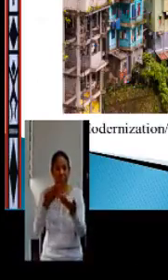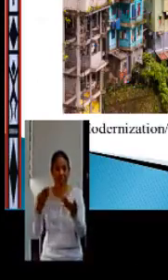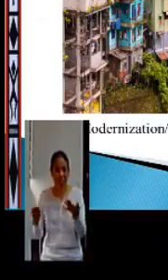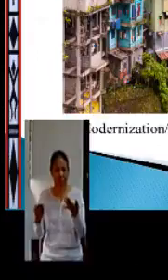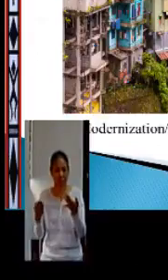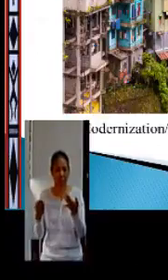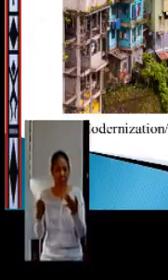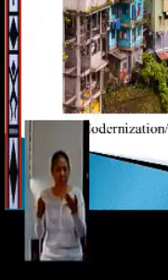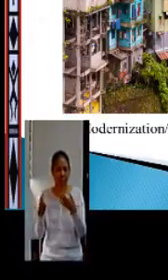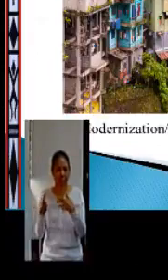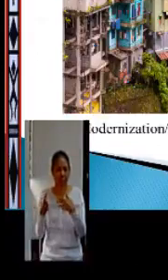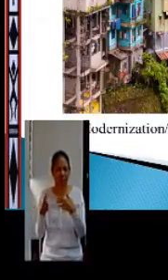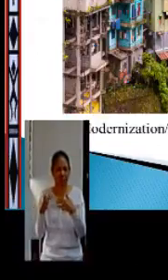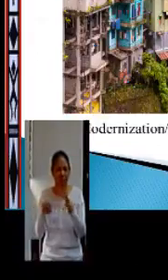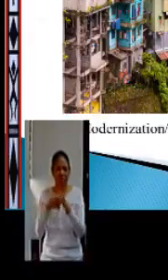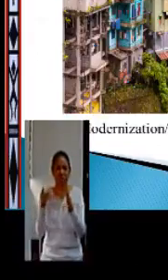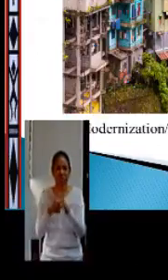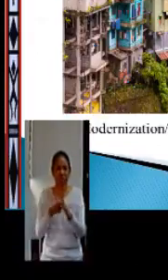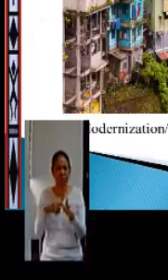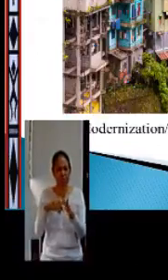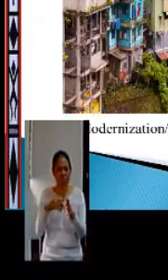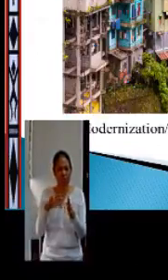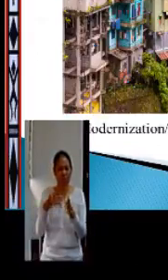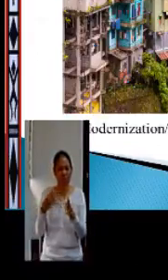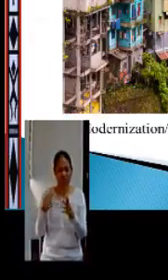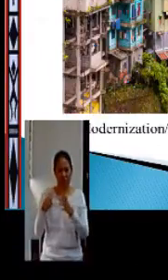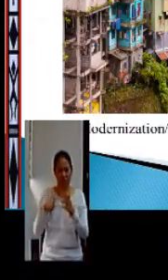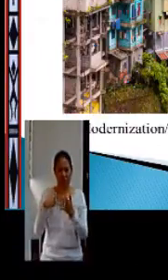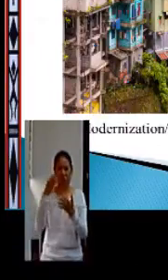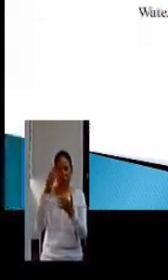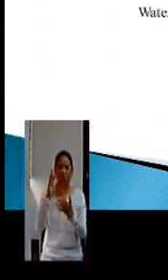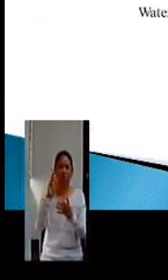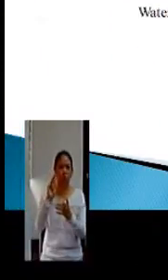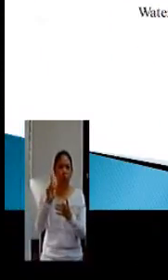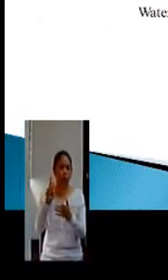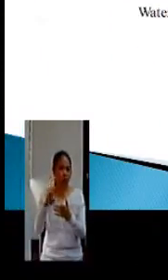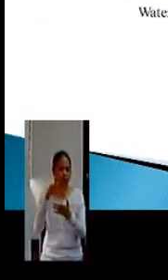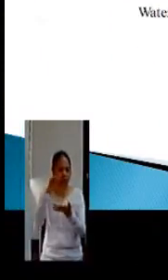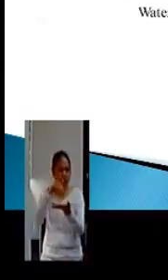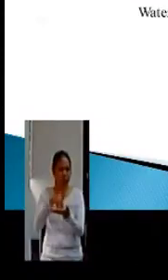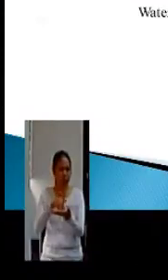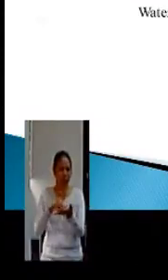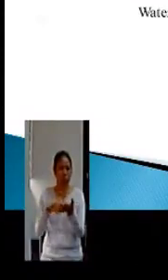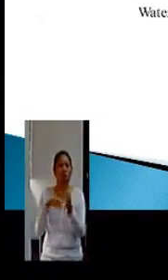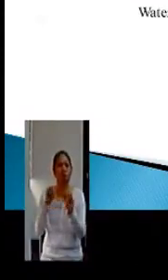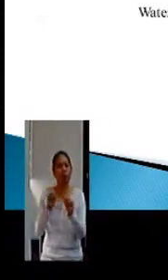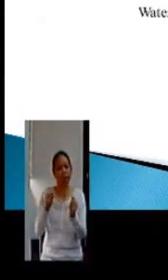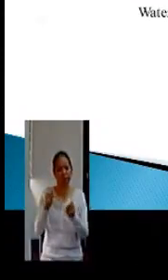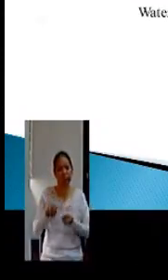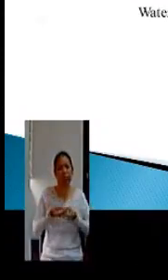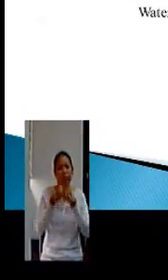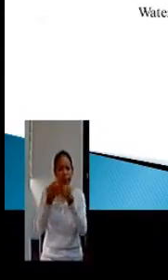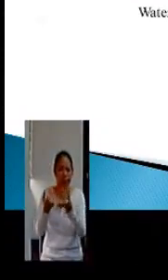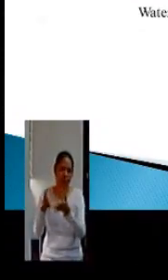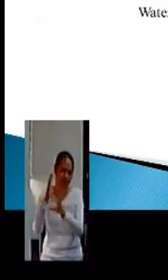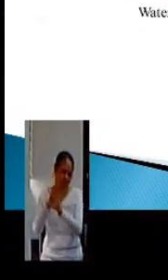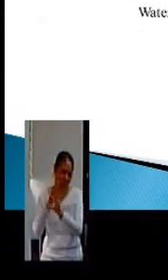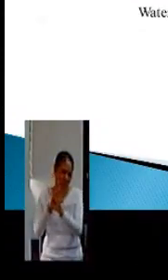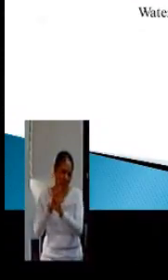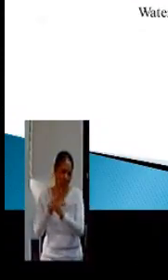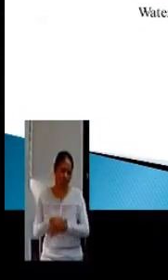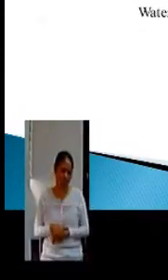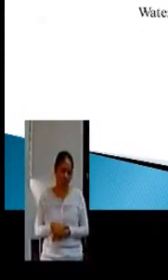wala or 20k, kukuha ka na ng sasakyan. Next please. And of course, watershed degradation